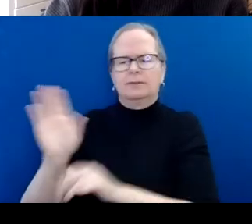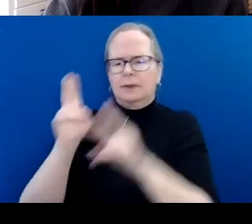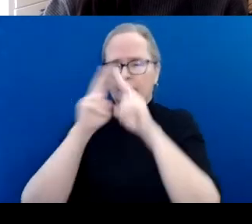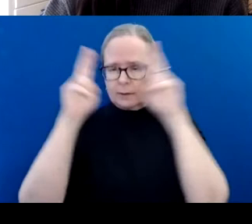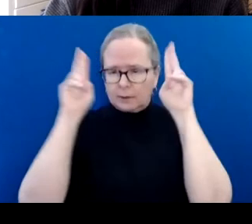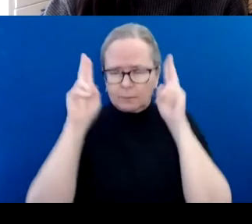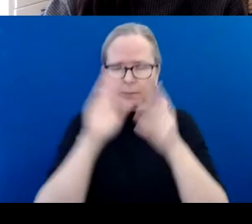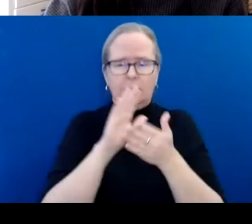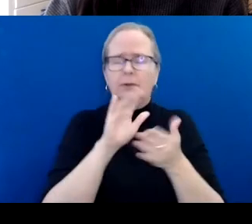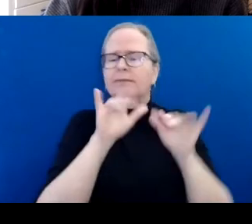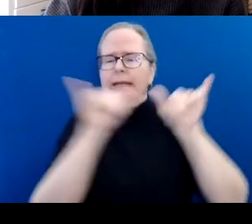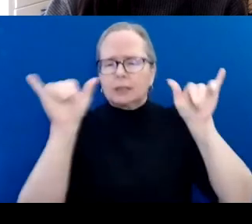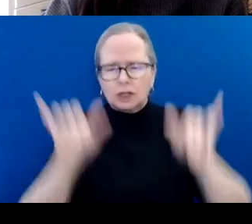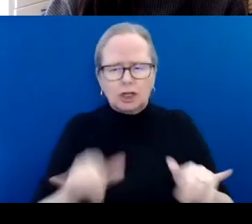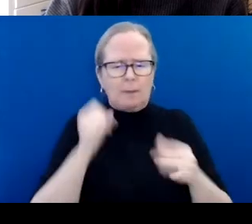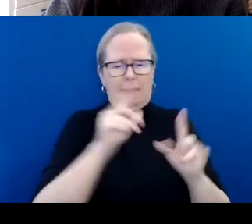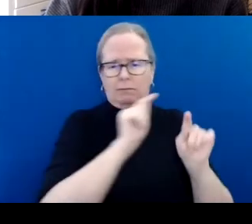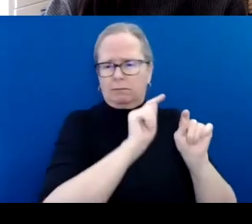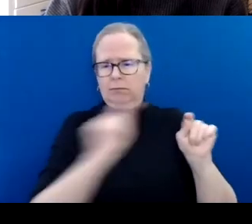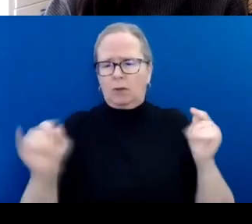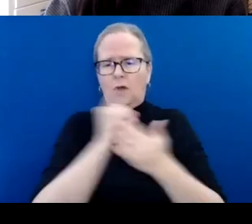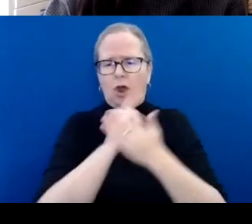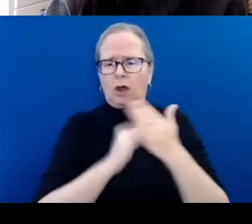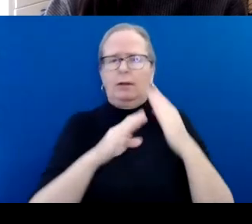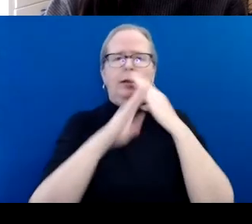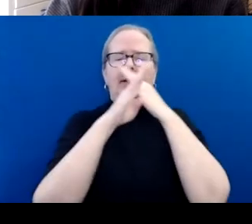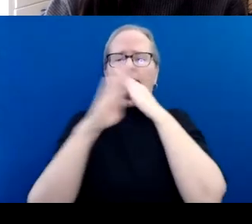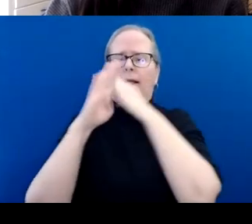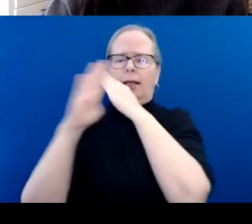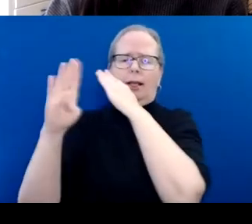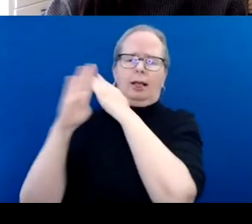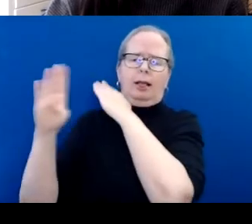communities. Who are seeking and deserving of support.